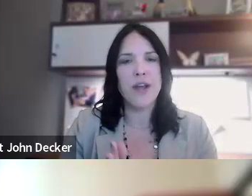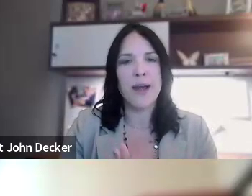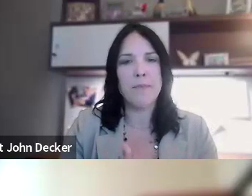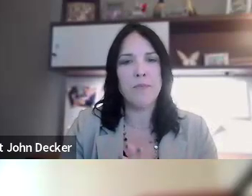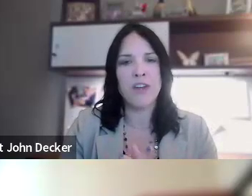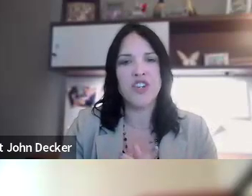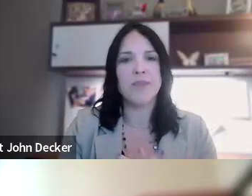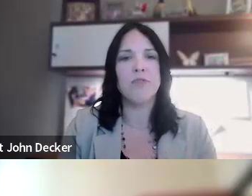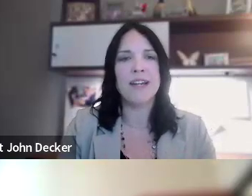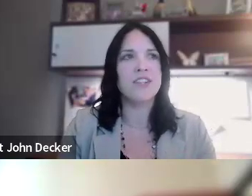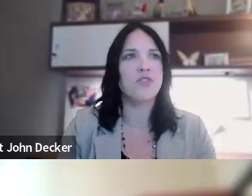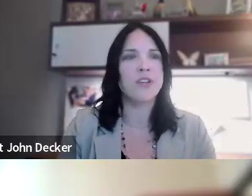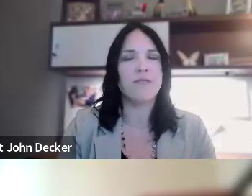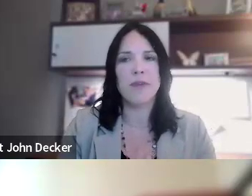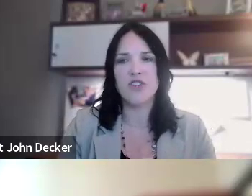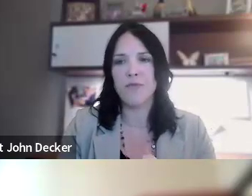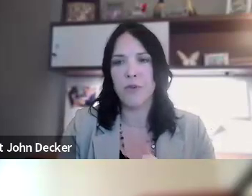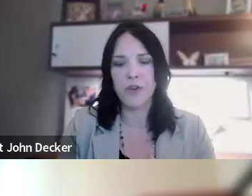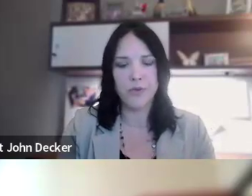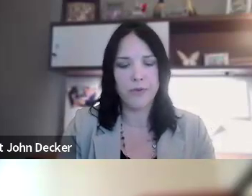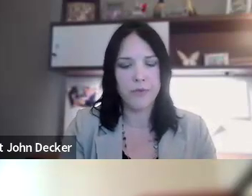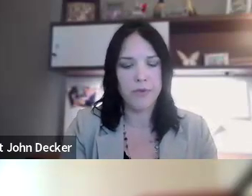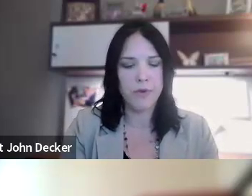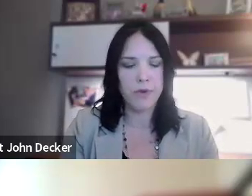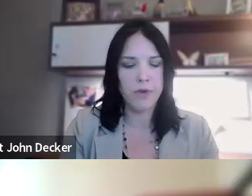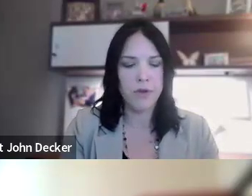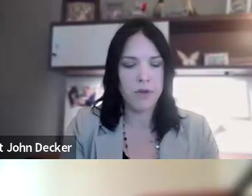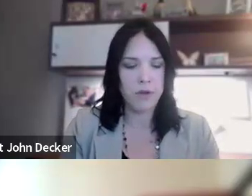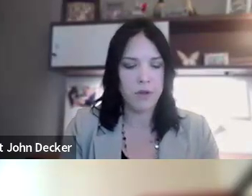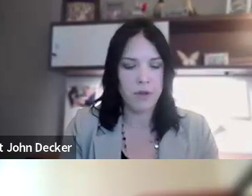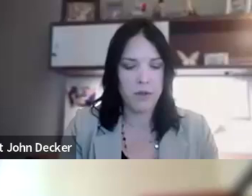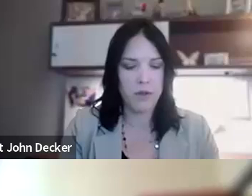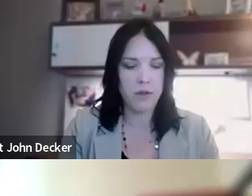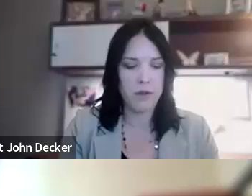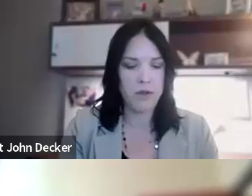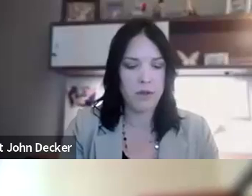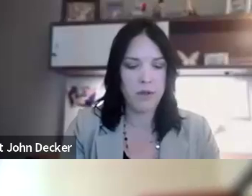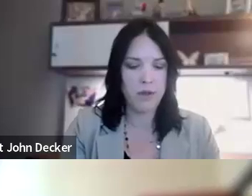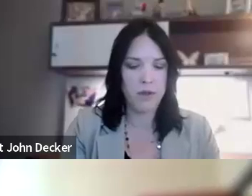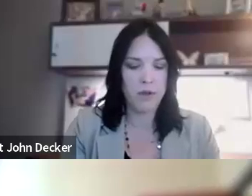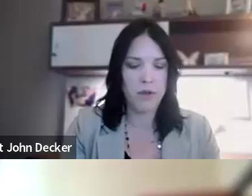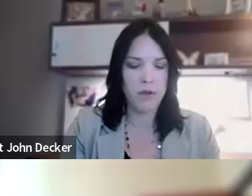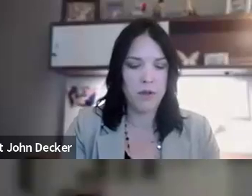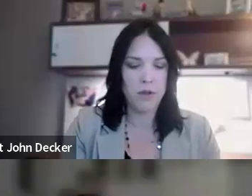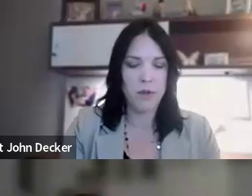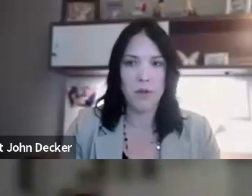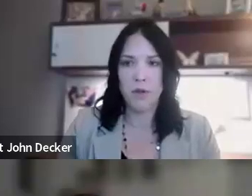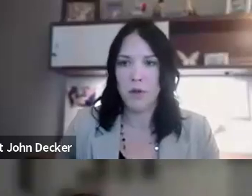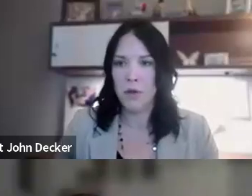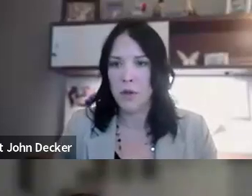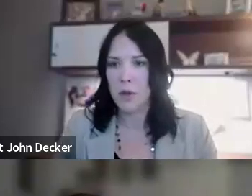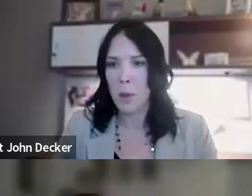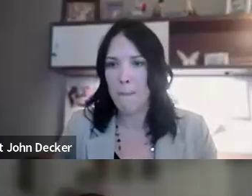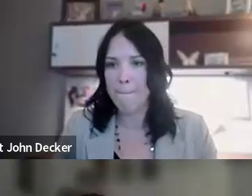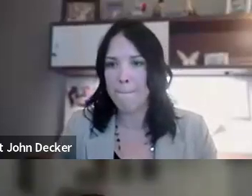out to her, and she can provide additional information for you. That would be great. Thank you. Yeah, it's probably something that